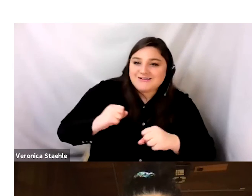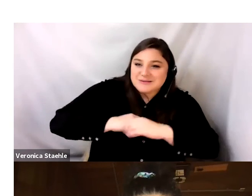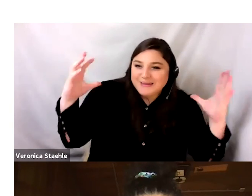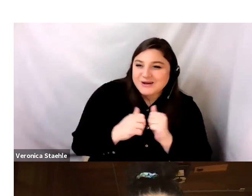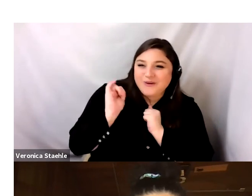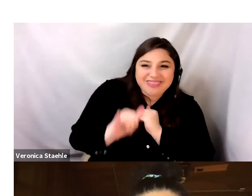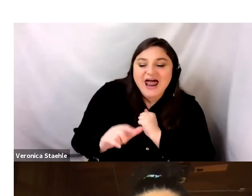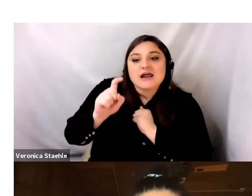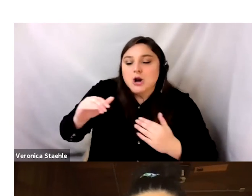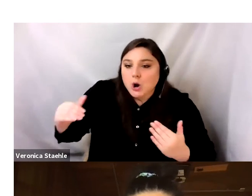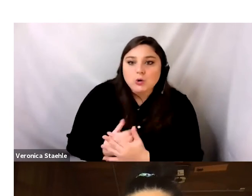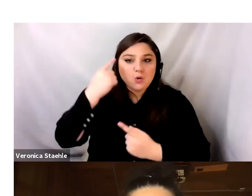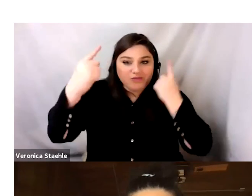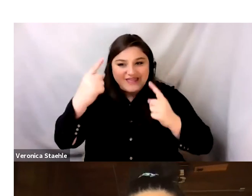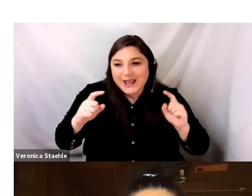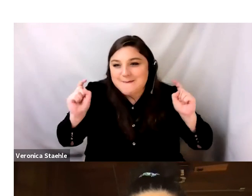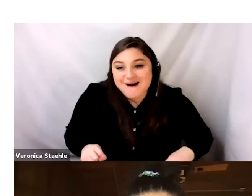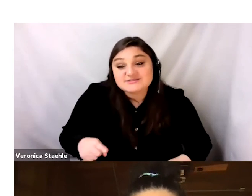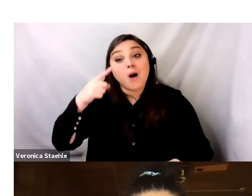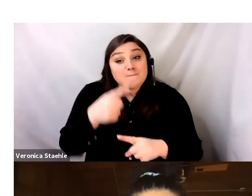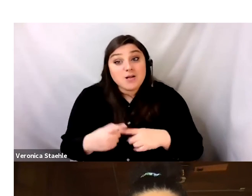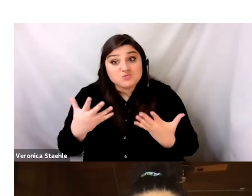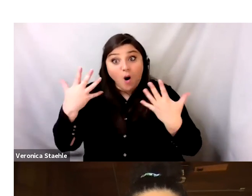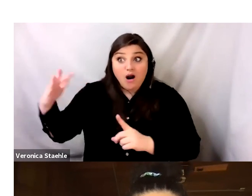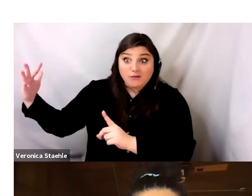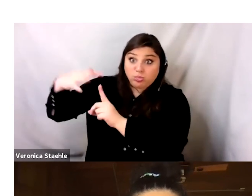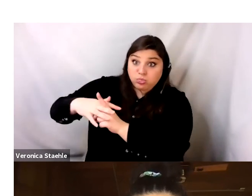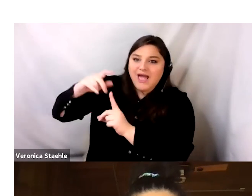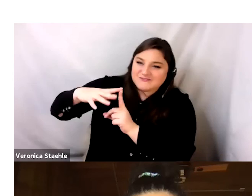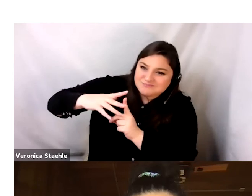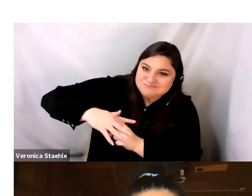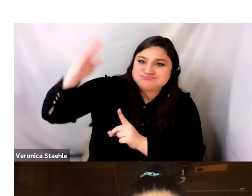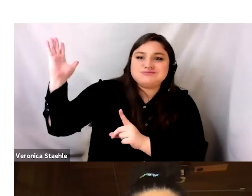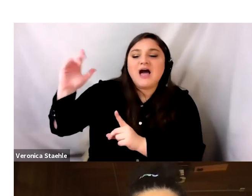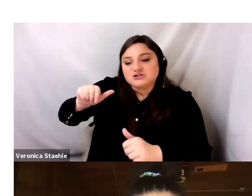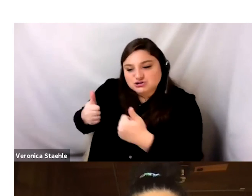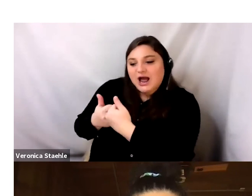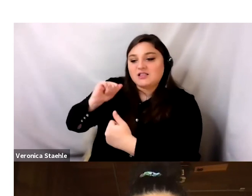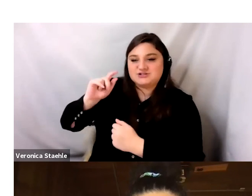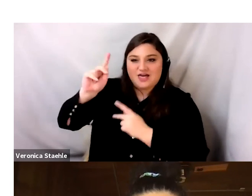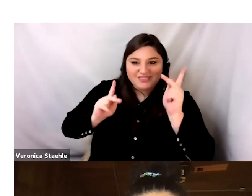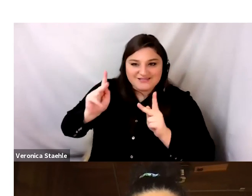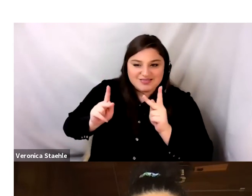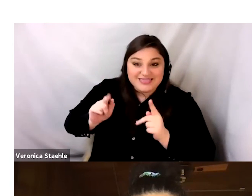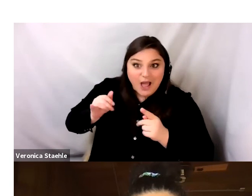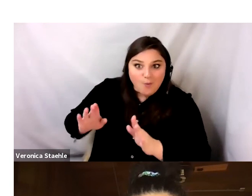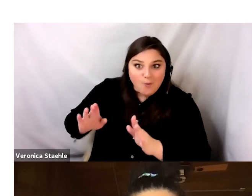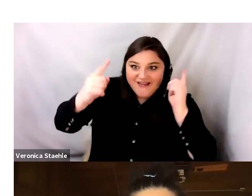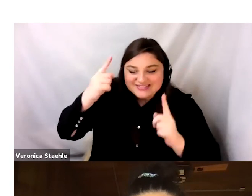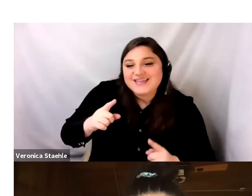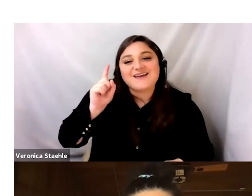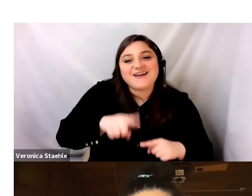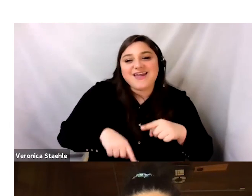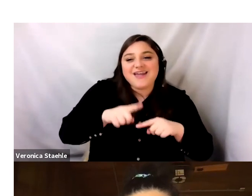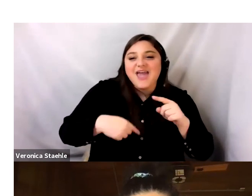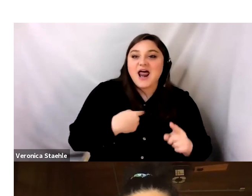not, and we also need to challenge the way we approach problems, where it's not a mentality of let's have a 2 + 2 =